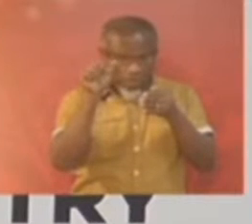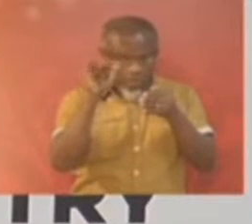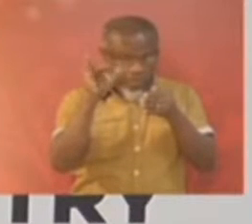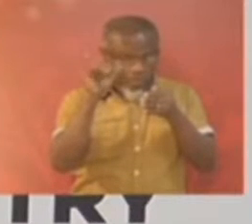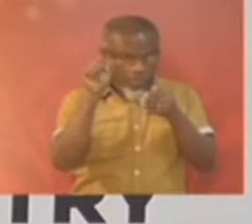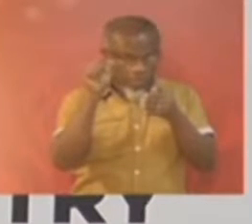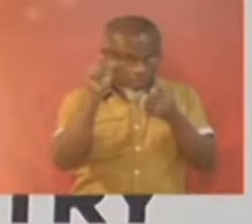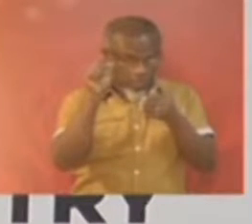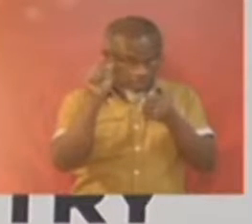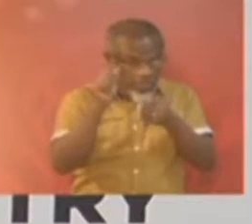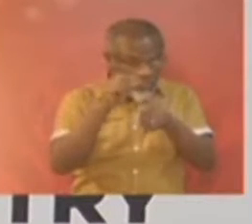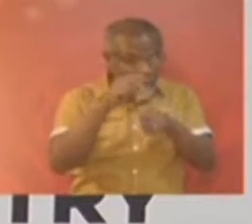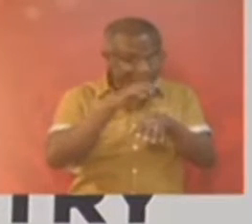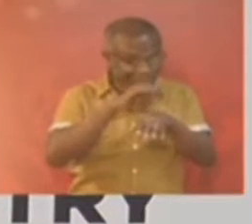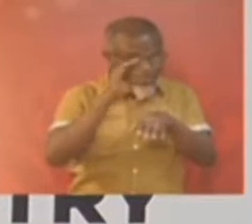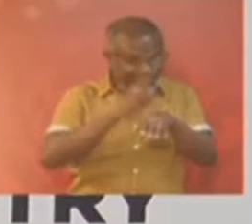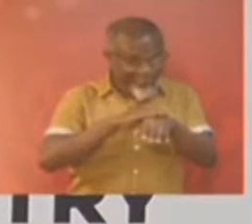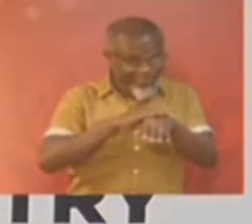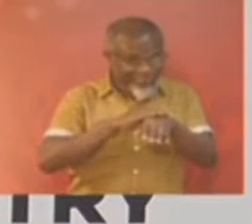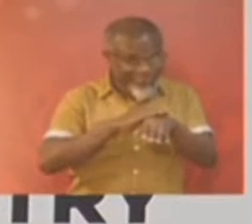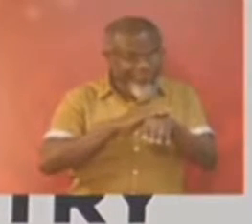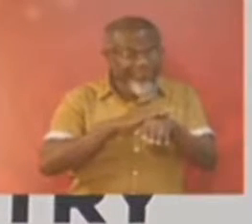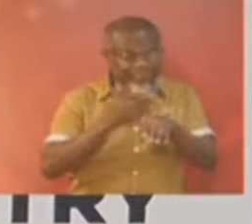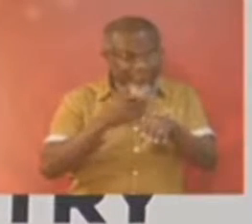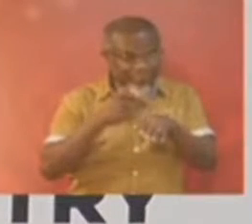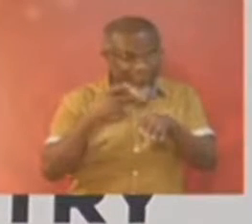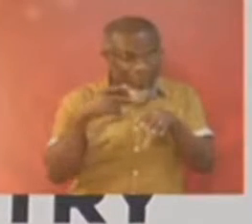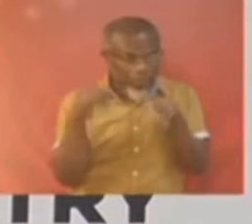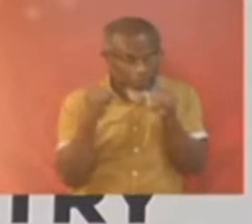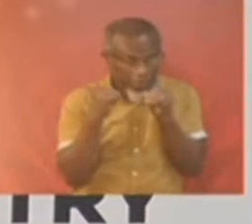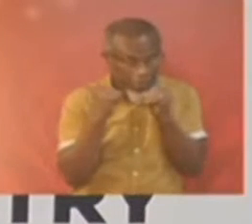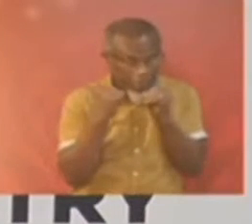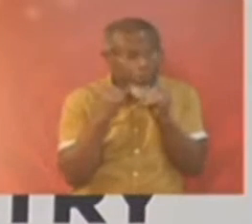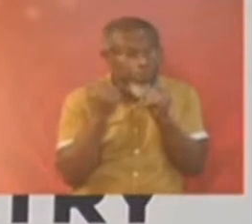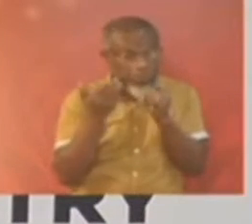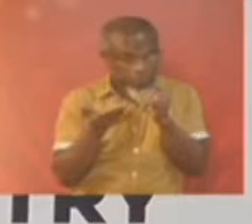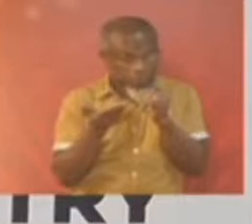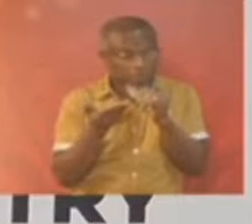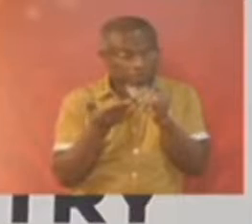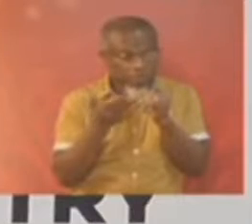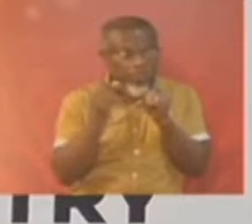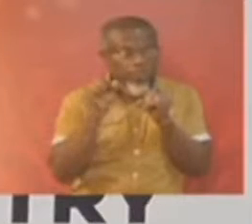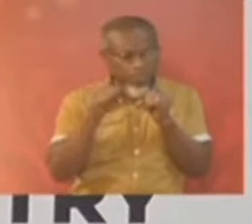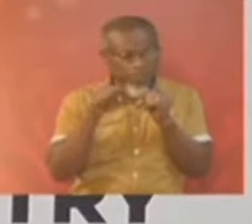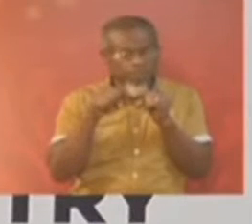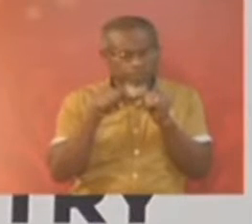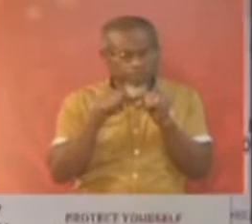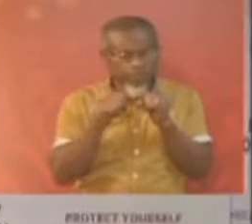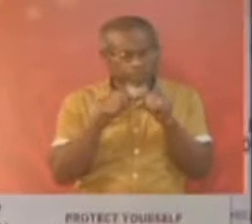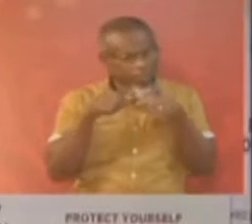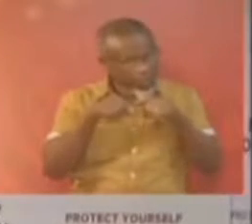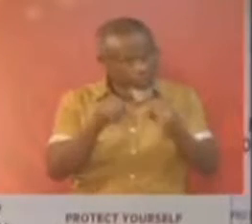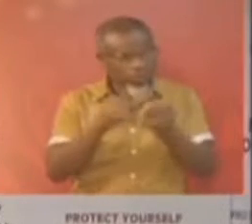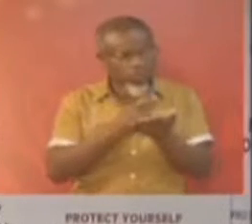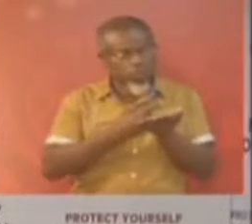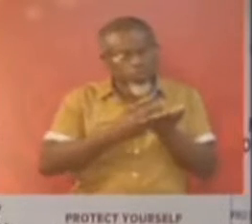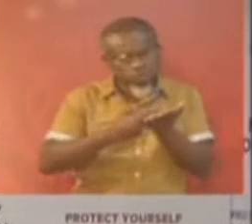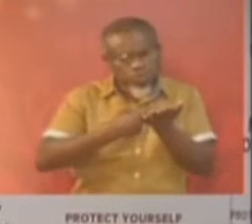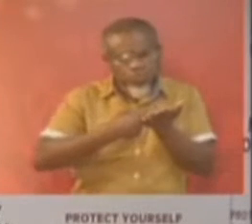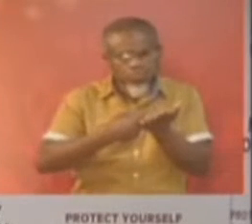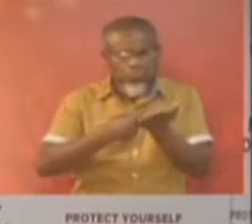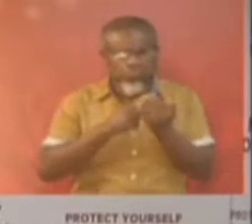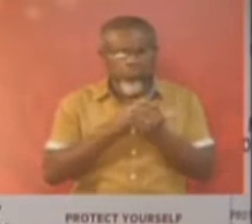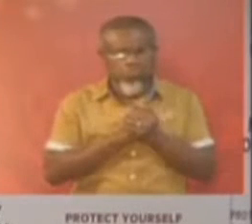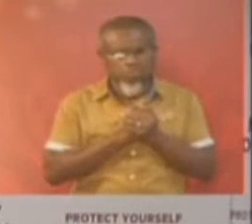that we have with national security so that we can get some oversight for that agency as well. Thank you. And we go